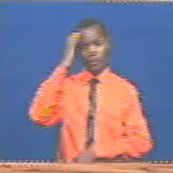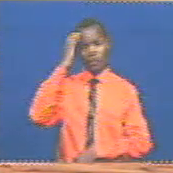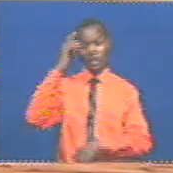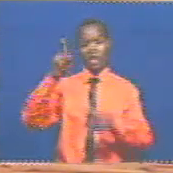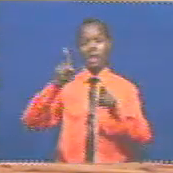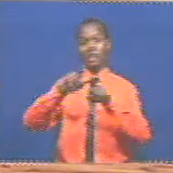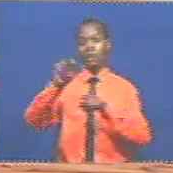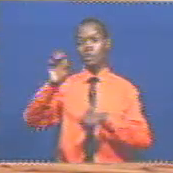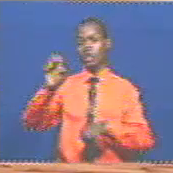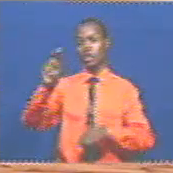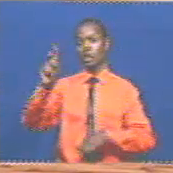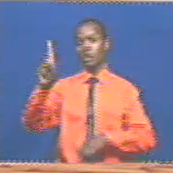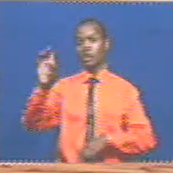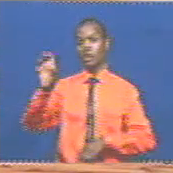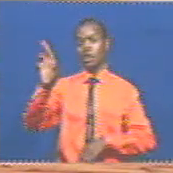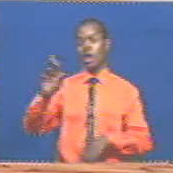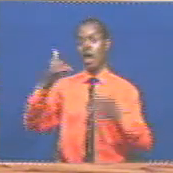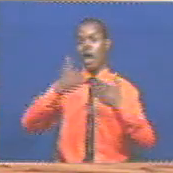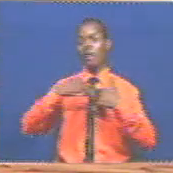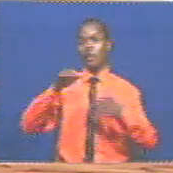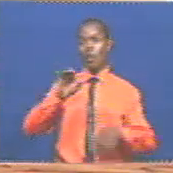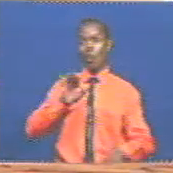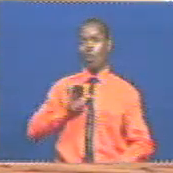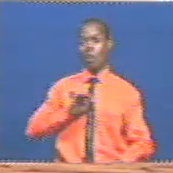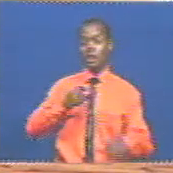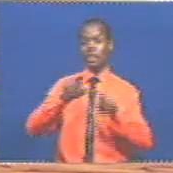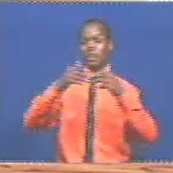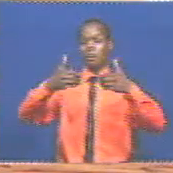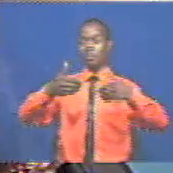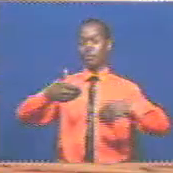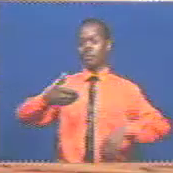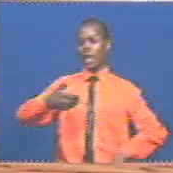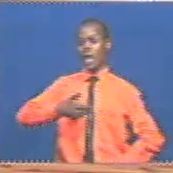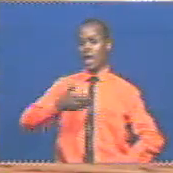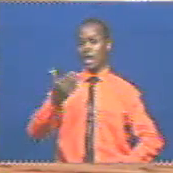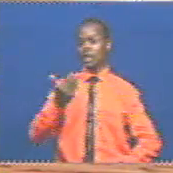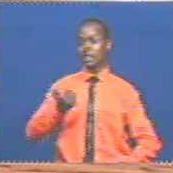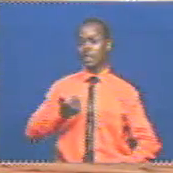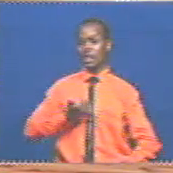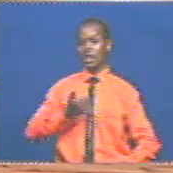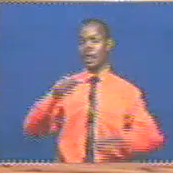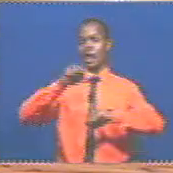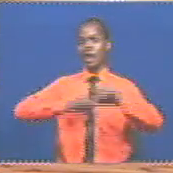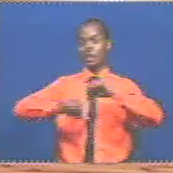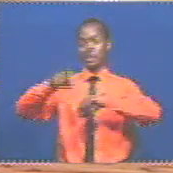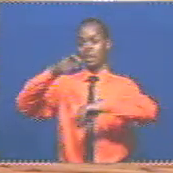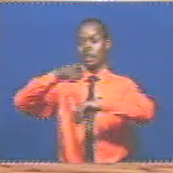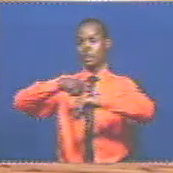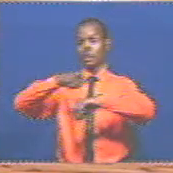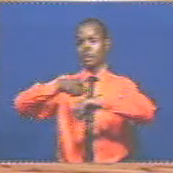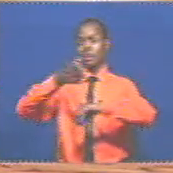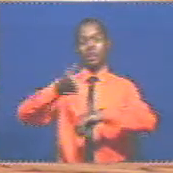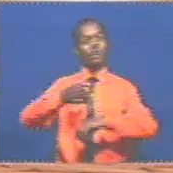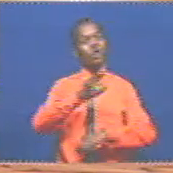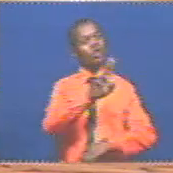mainstreaming well so we have the women and the young girls activities during that time yeah and you